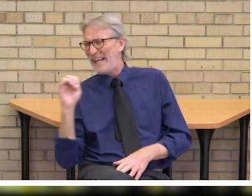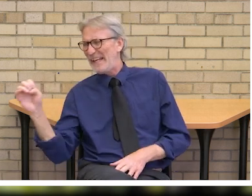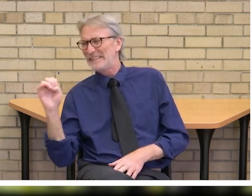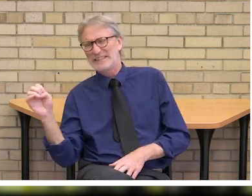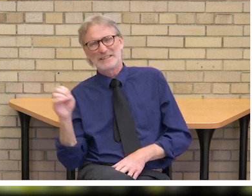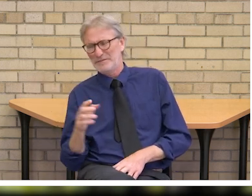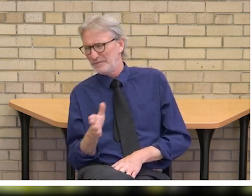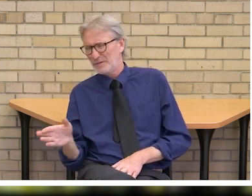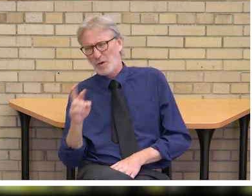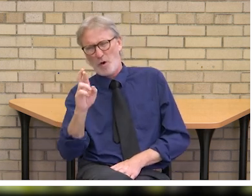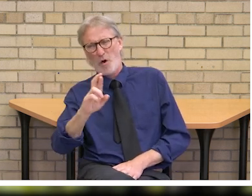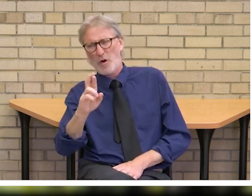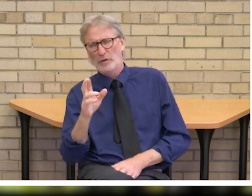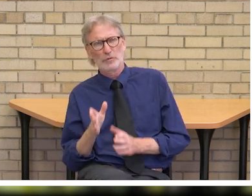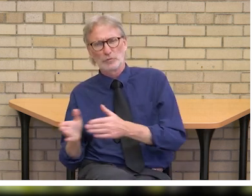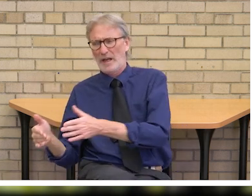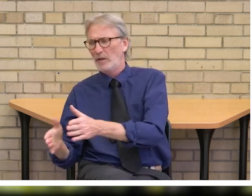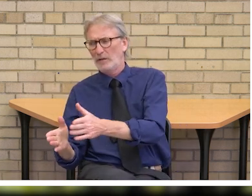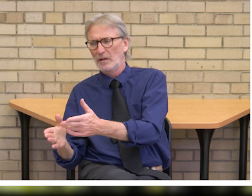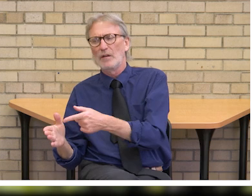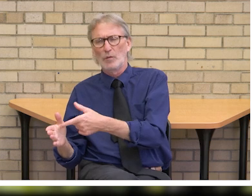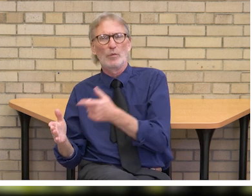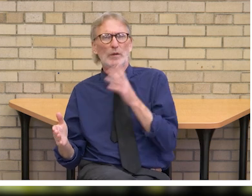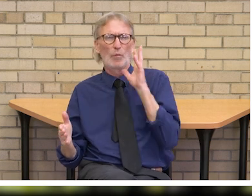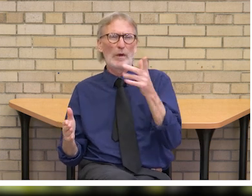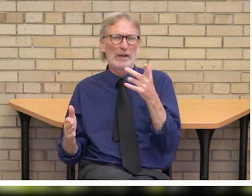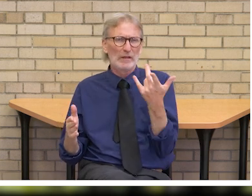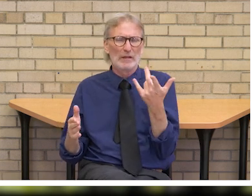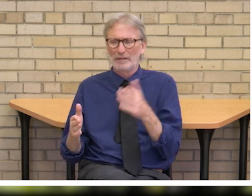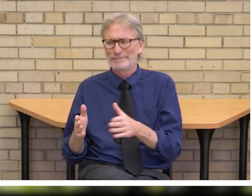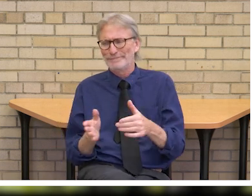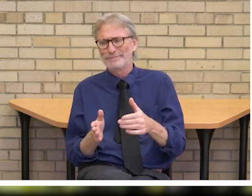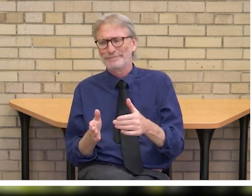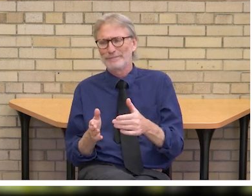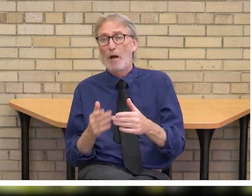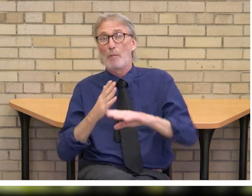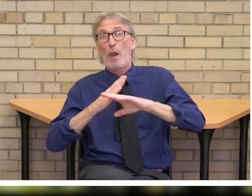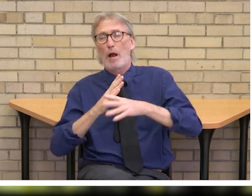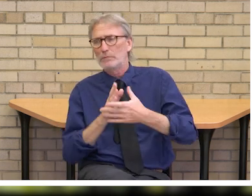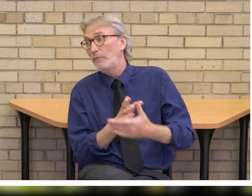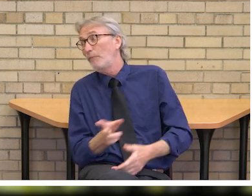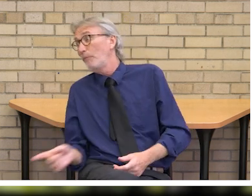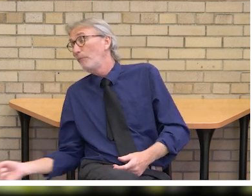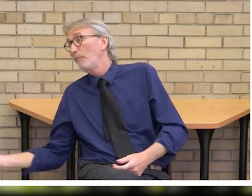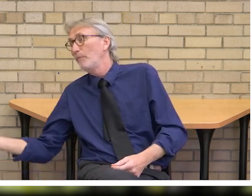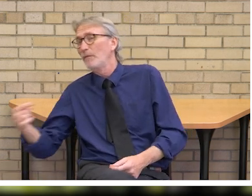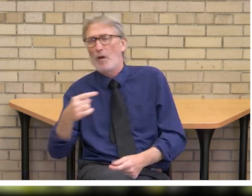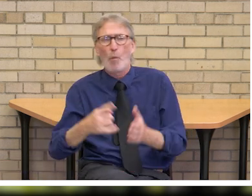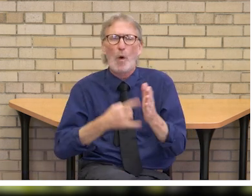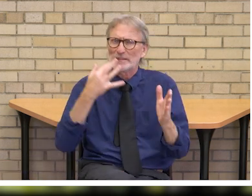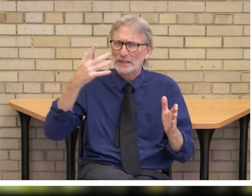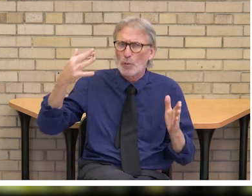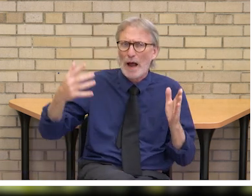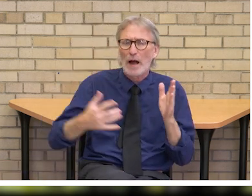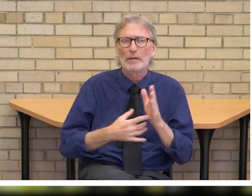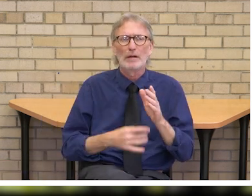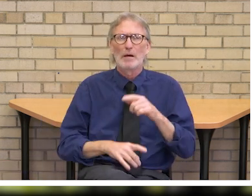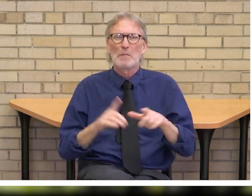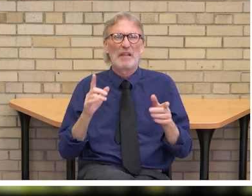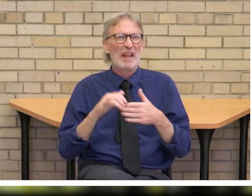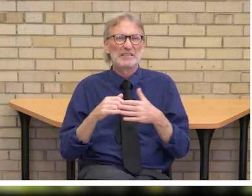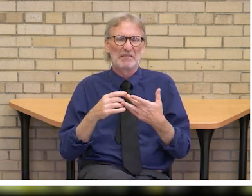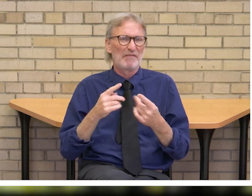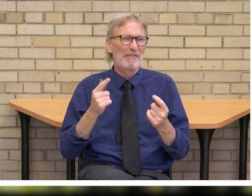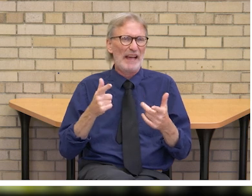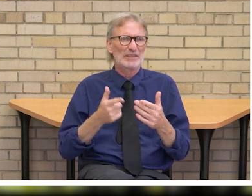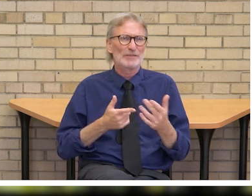bridge. That will see occasional detours, but that's just a pretty quick